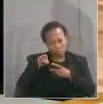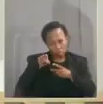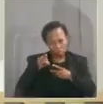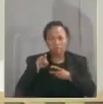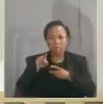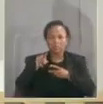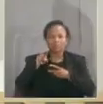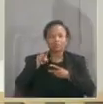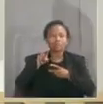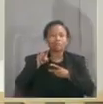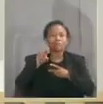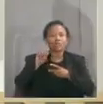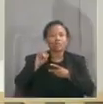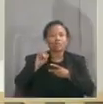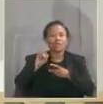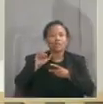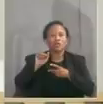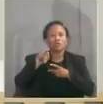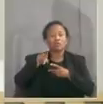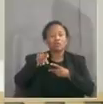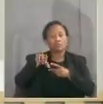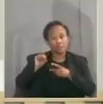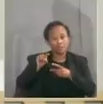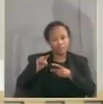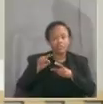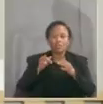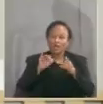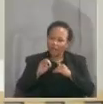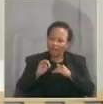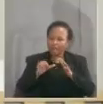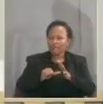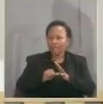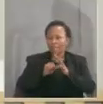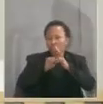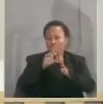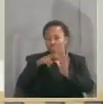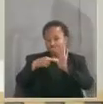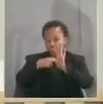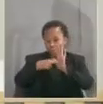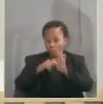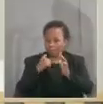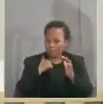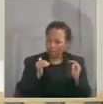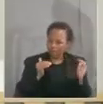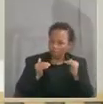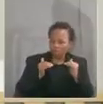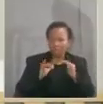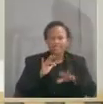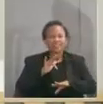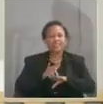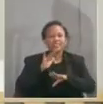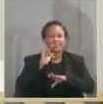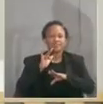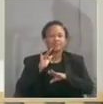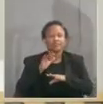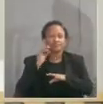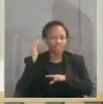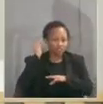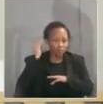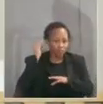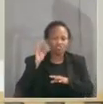served in these key leadership roles and also managed sensitive intelligence